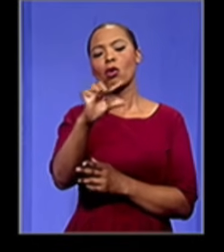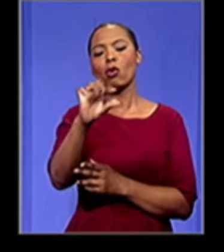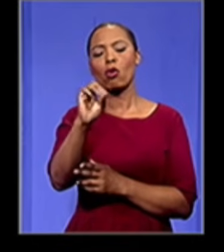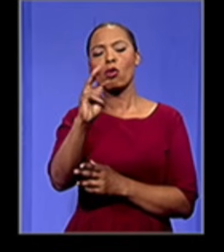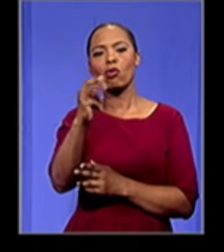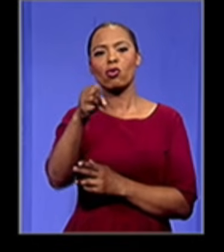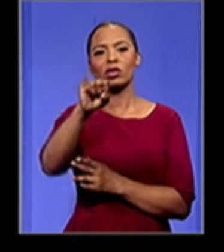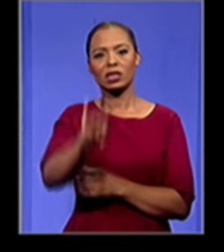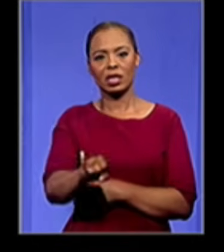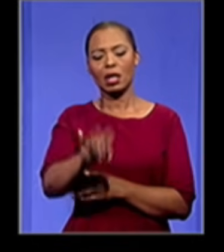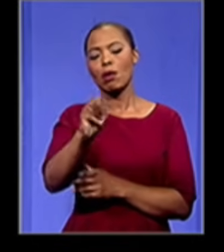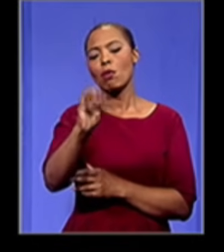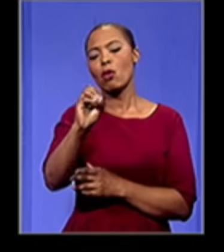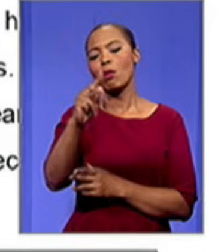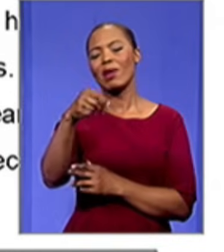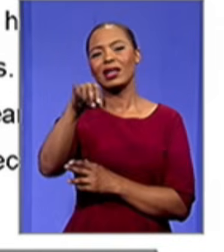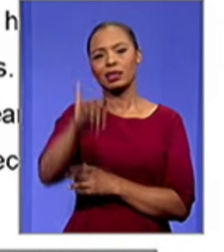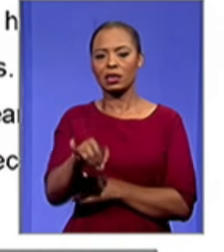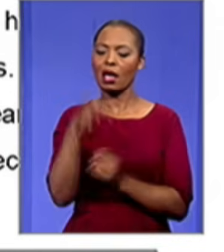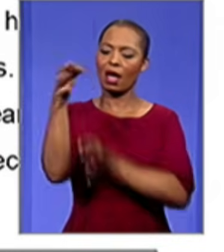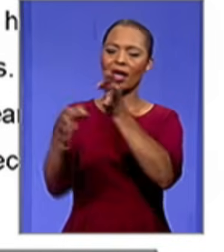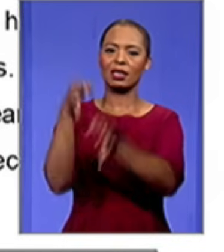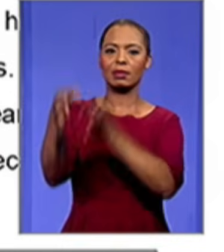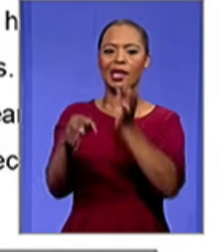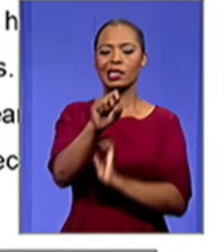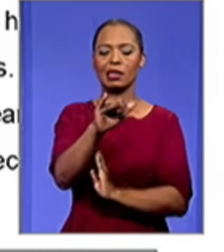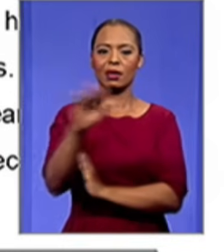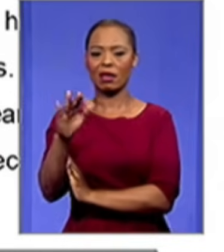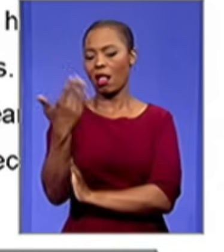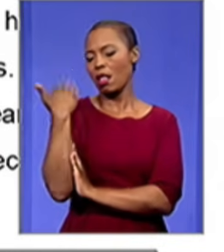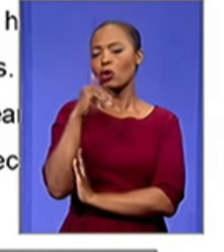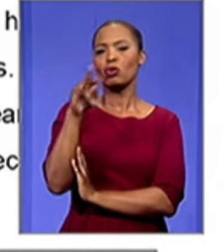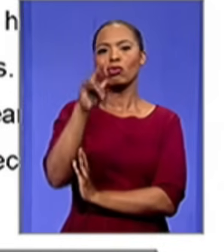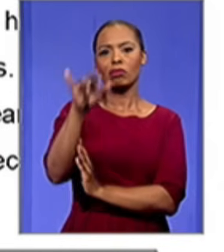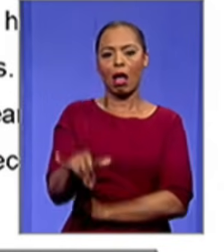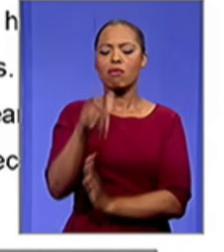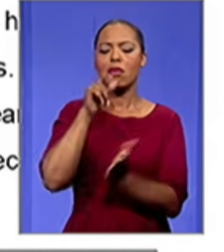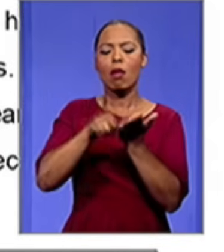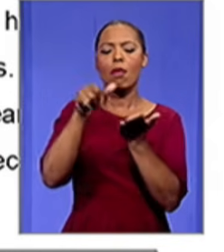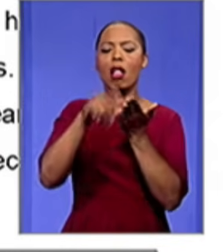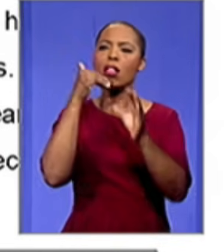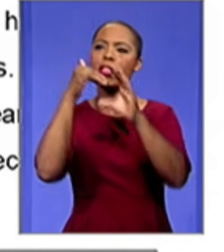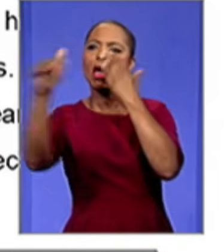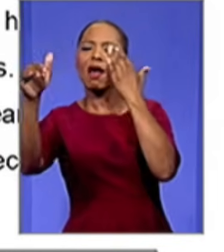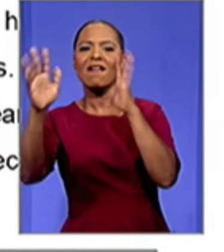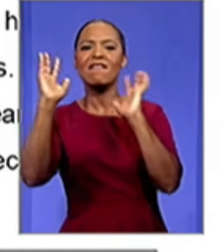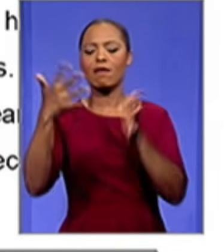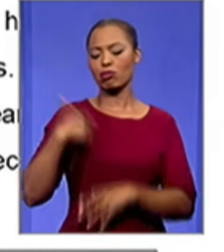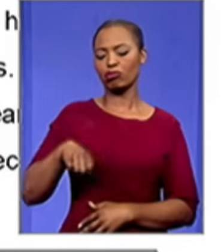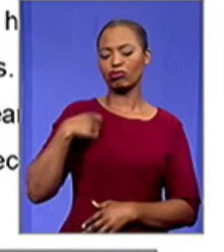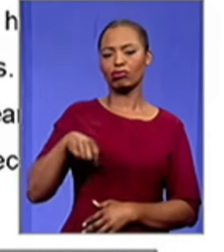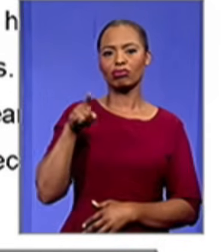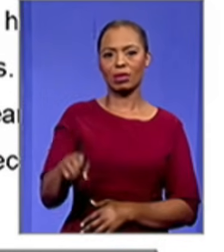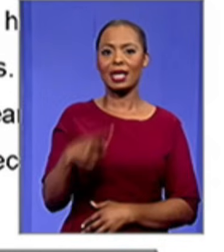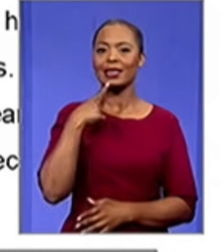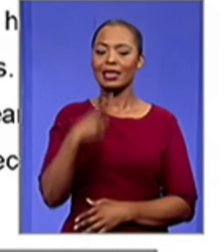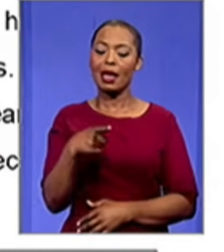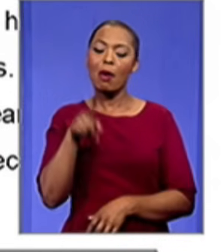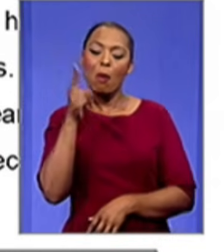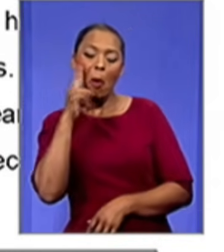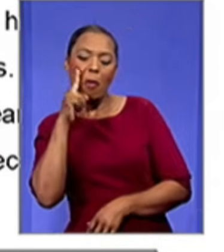tlhaloseditse SABC ka lekwalo le ba le kwetseng ka Phukwi. Lekwalo leno la masepala le ka ya fa diteko tsa